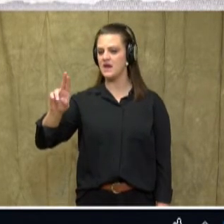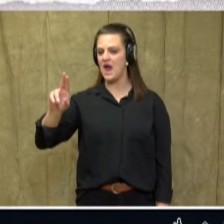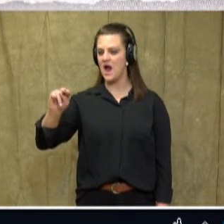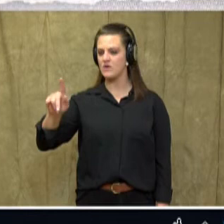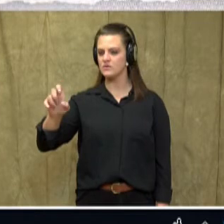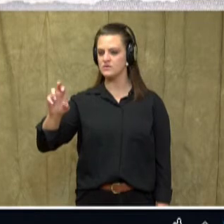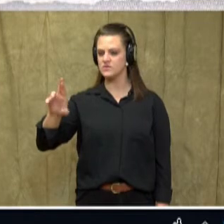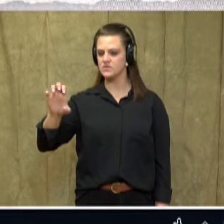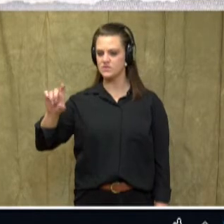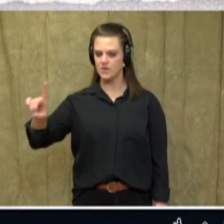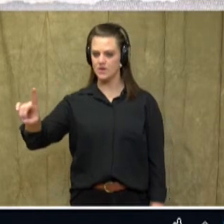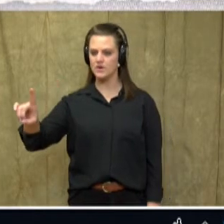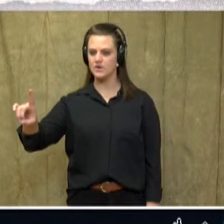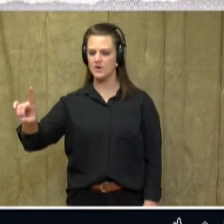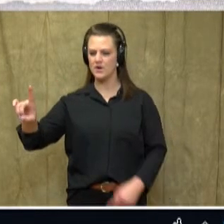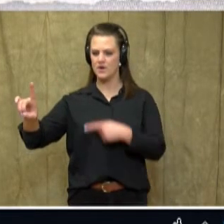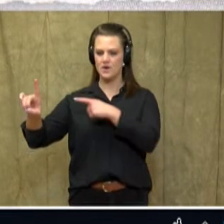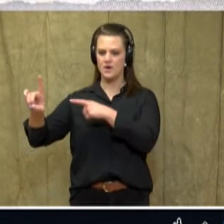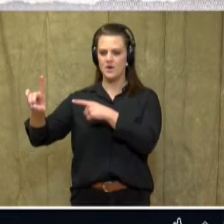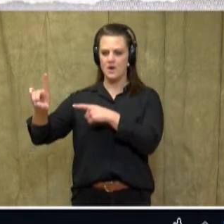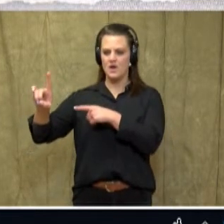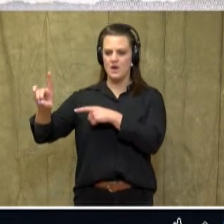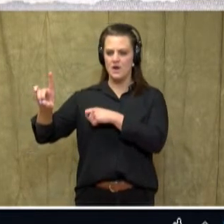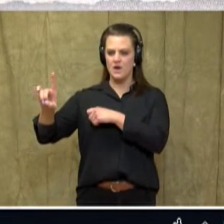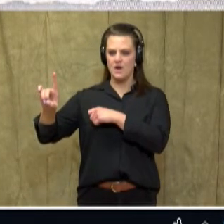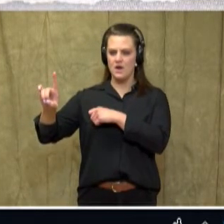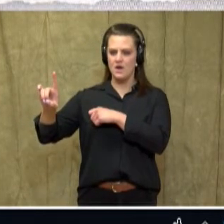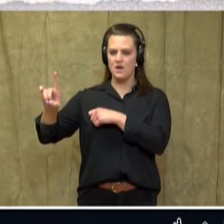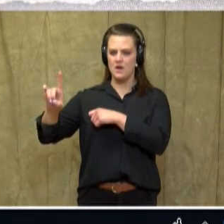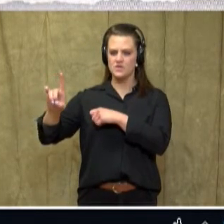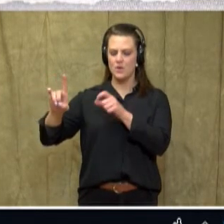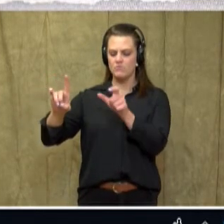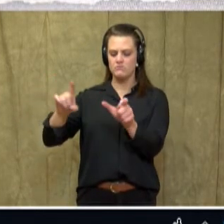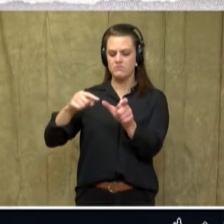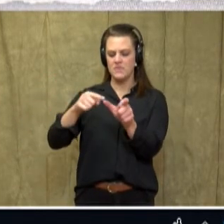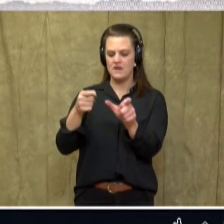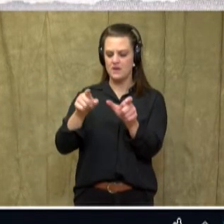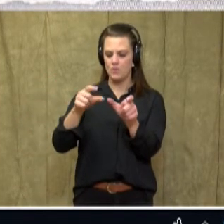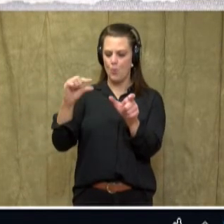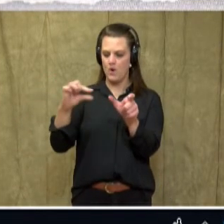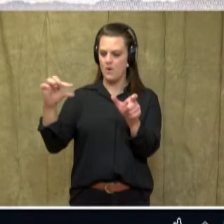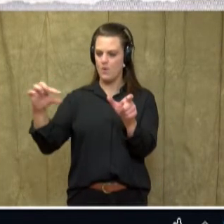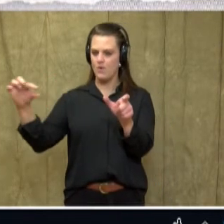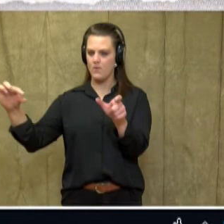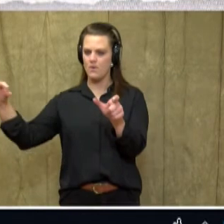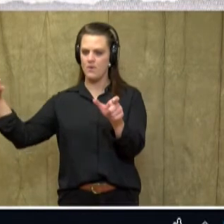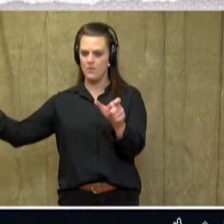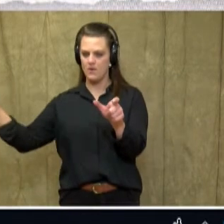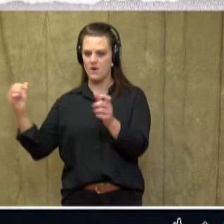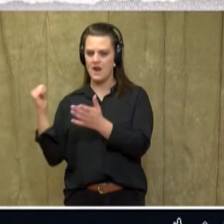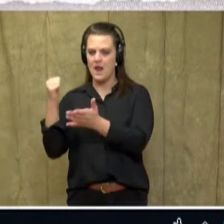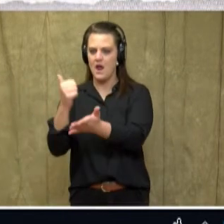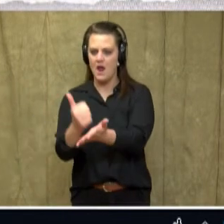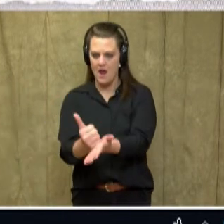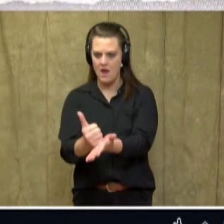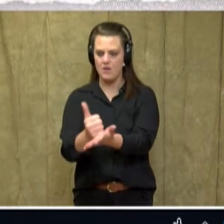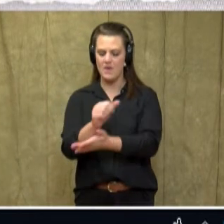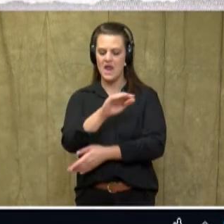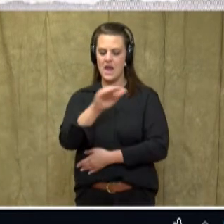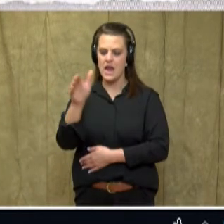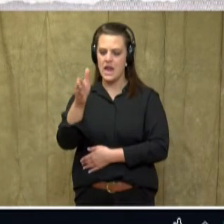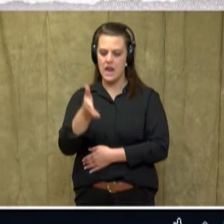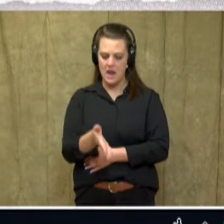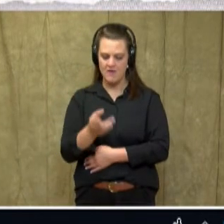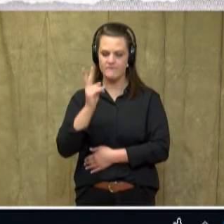word encountered, look at the words that followed in the next sentence. Never seen it